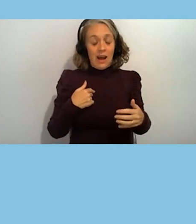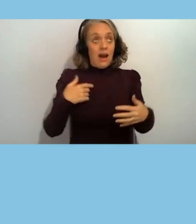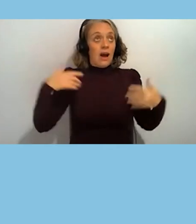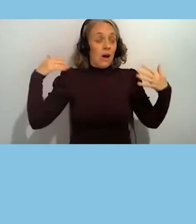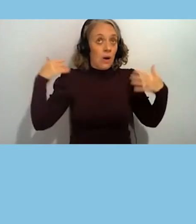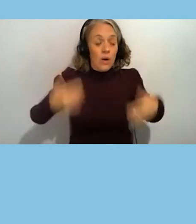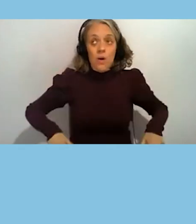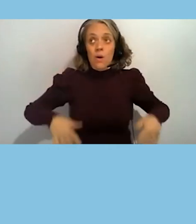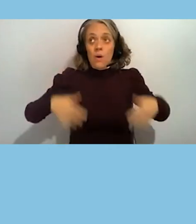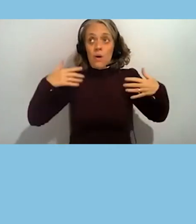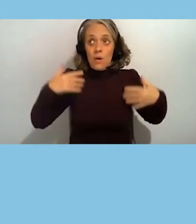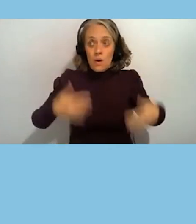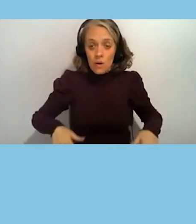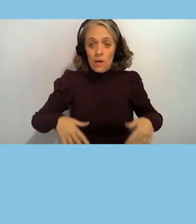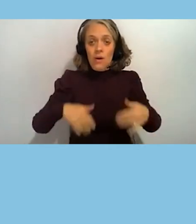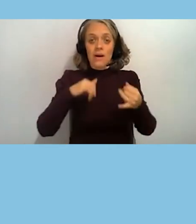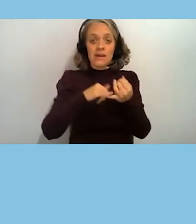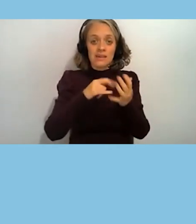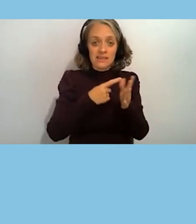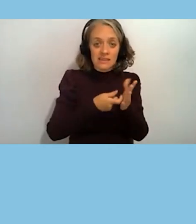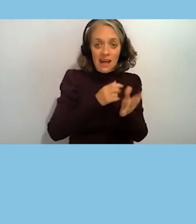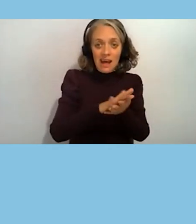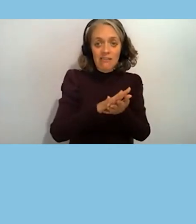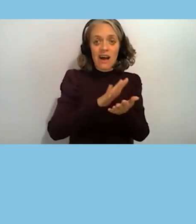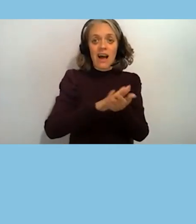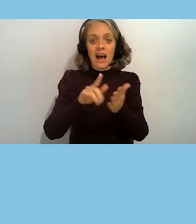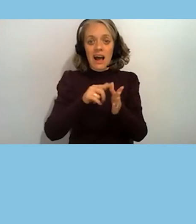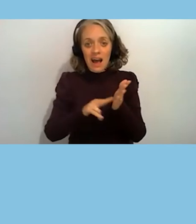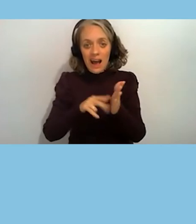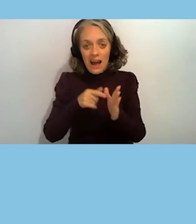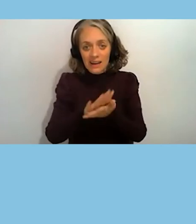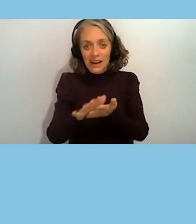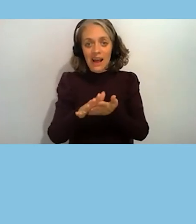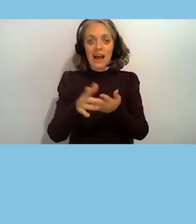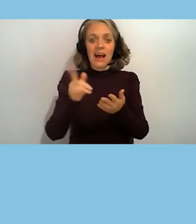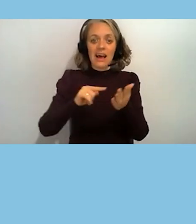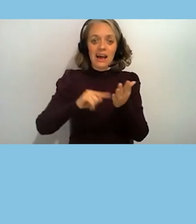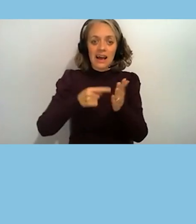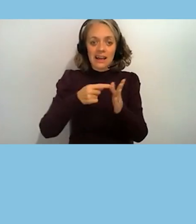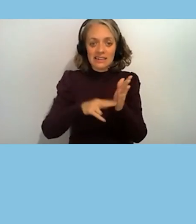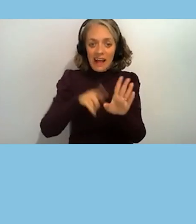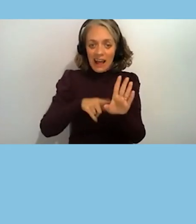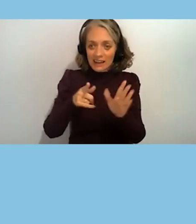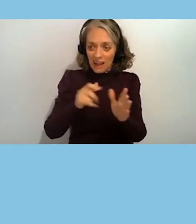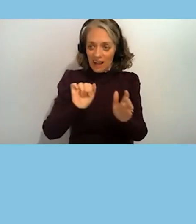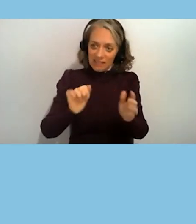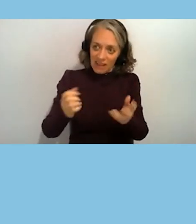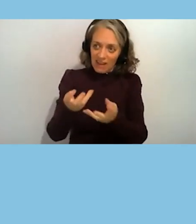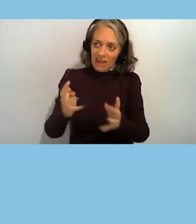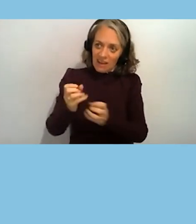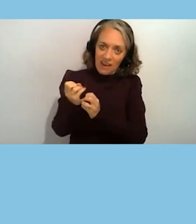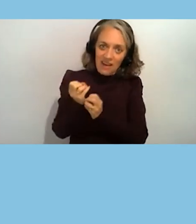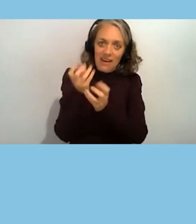inspired by Sarah, Hannah, and Tanya's kind of collective contribution tonight.